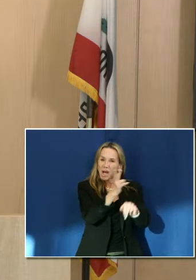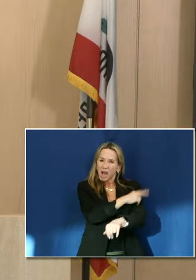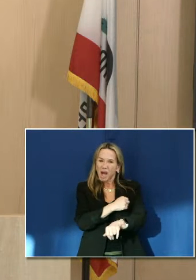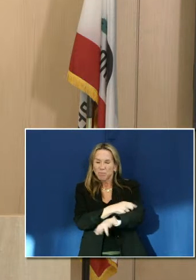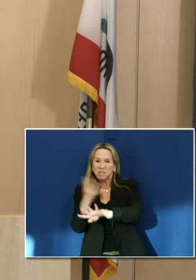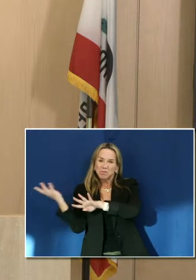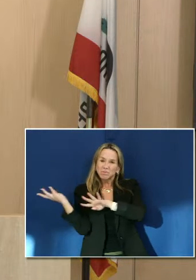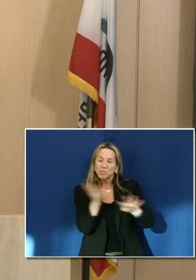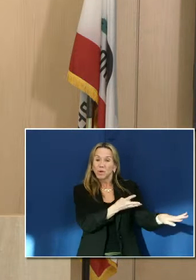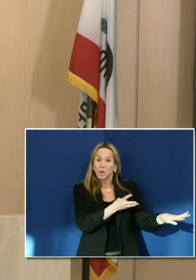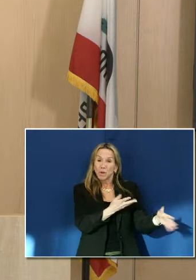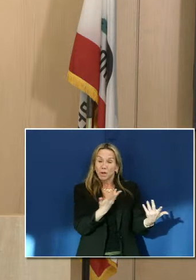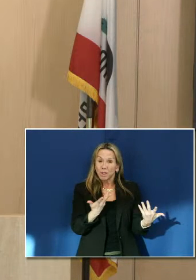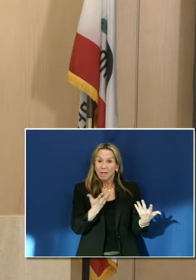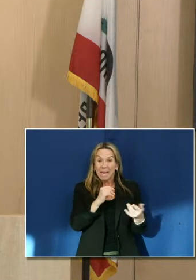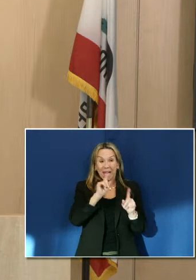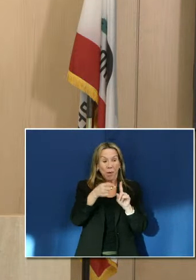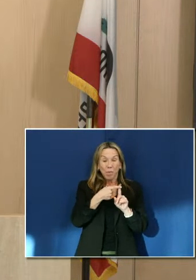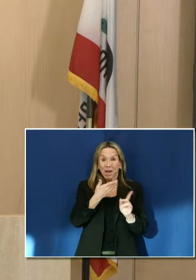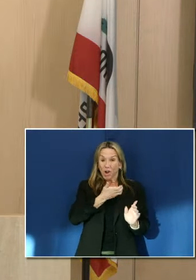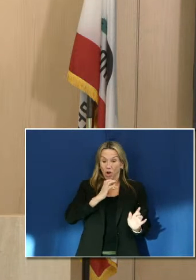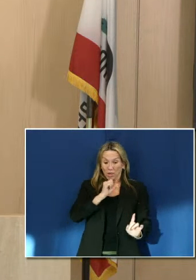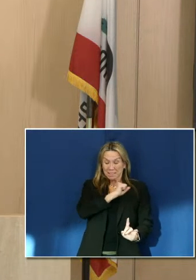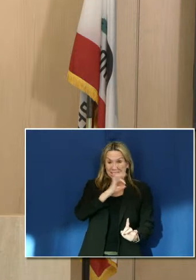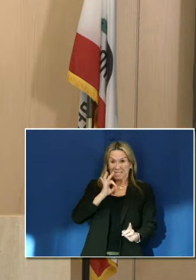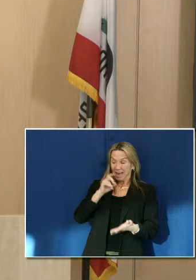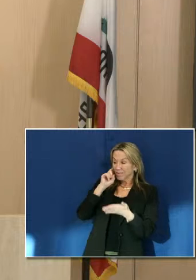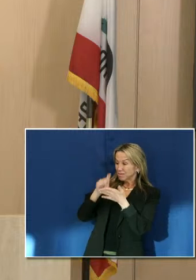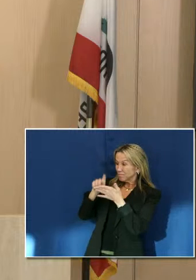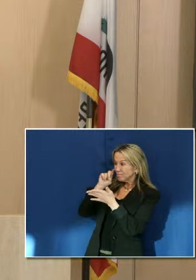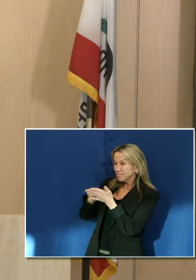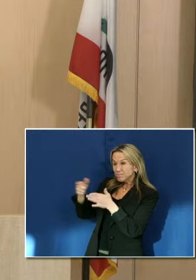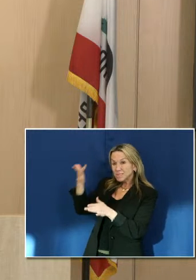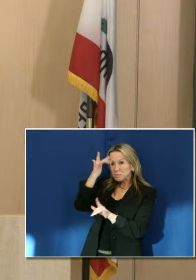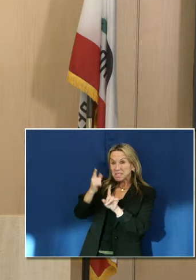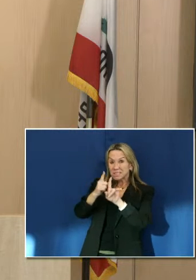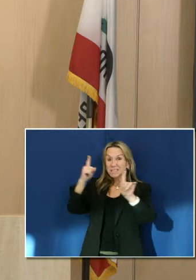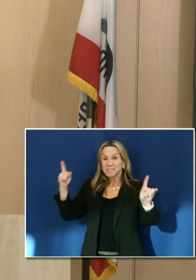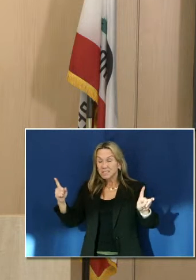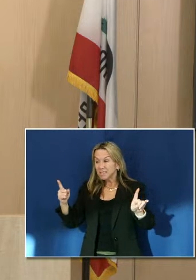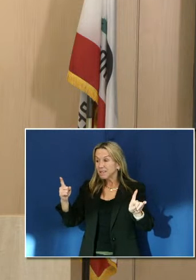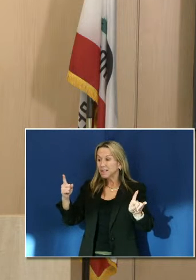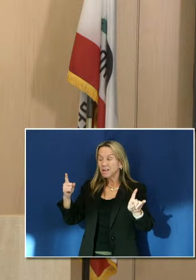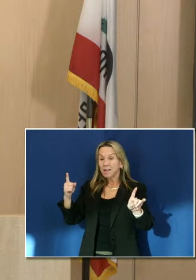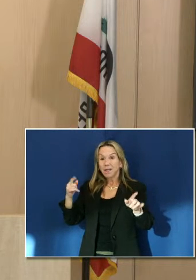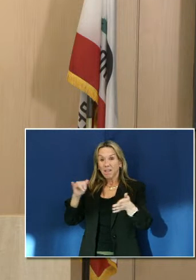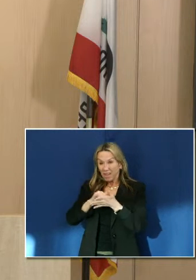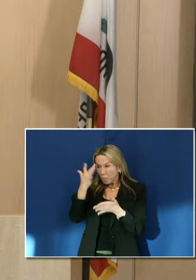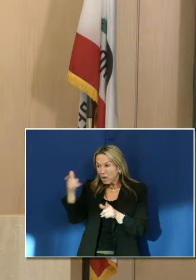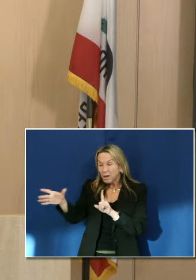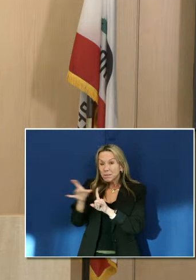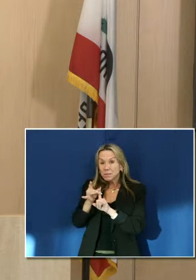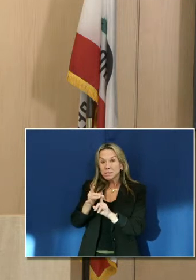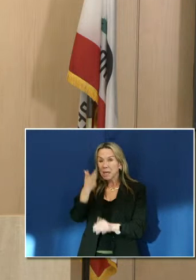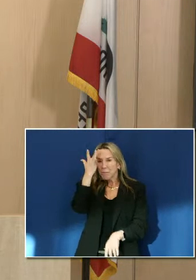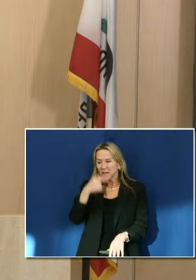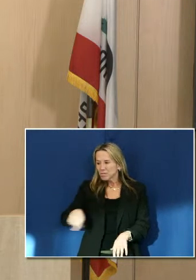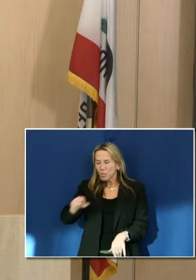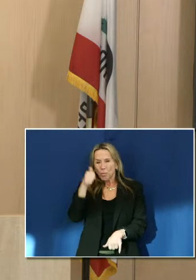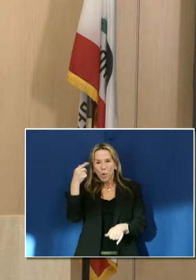or not staying socially distanced, it's beyond frustrating to people who know at the end of the